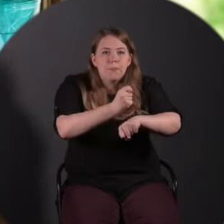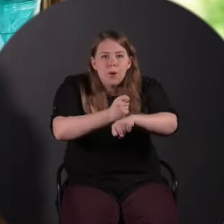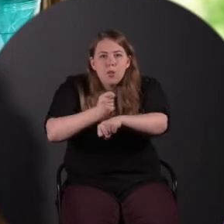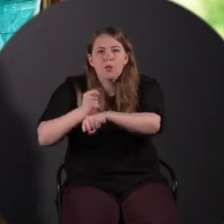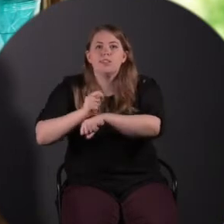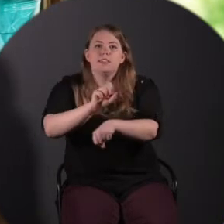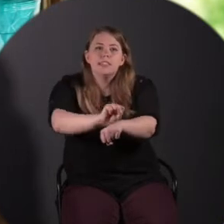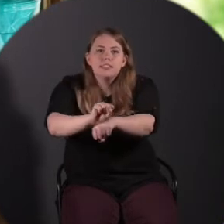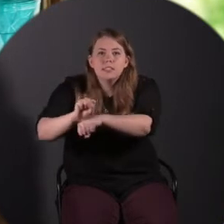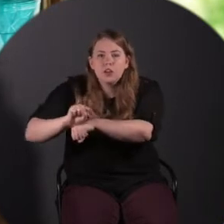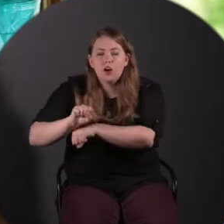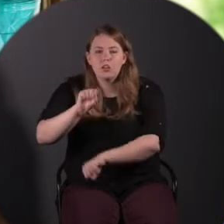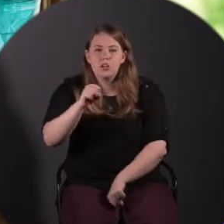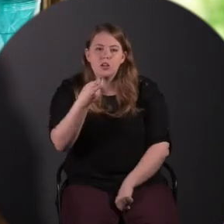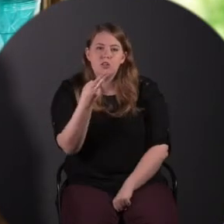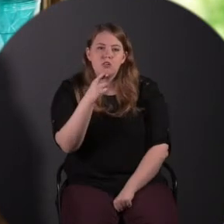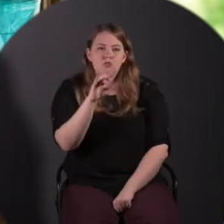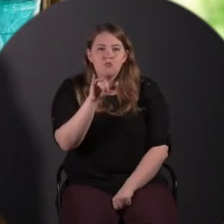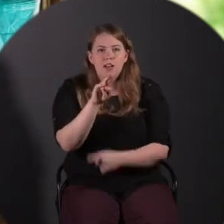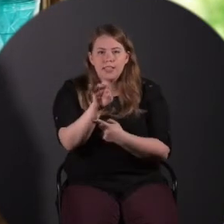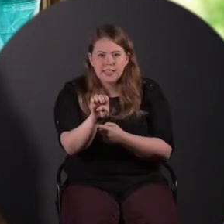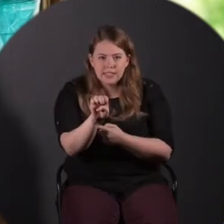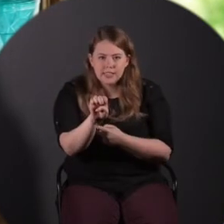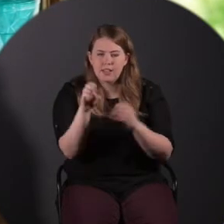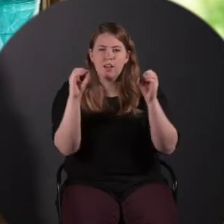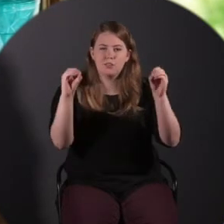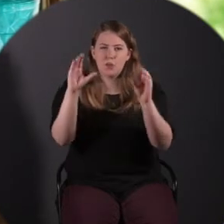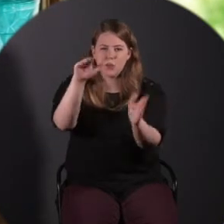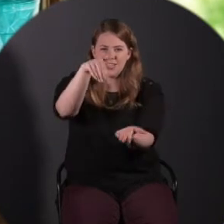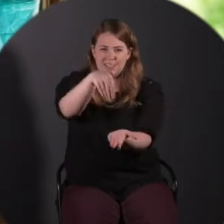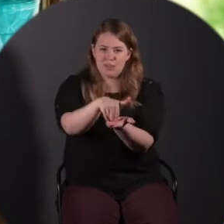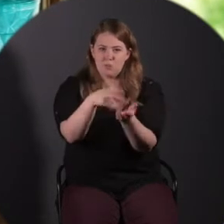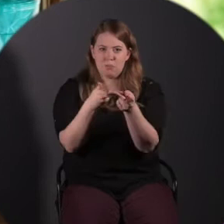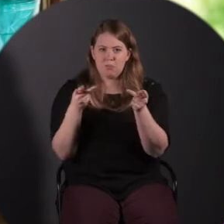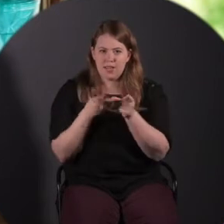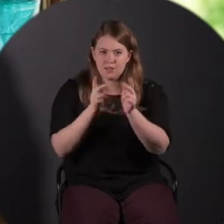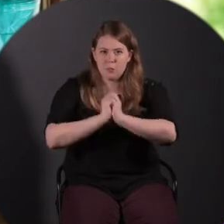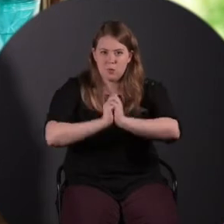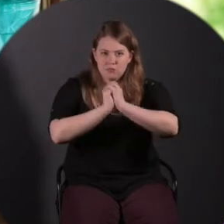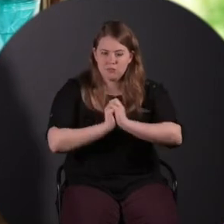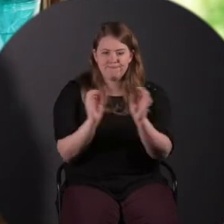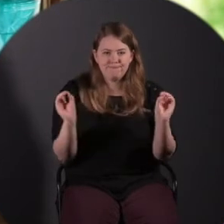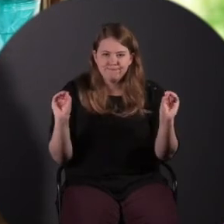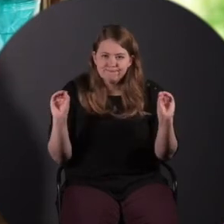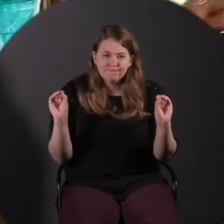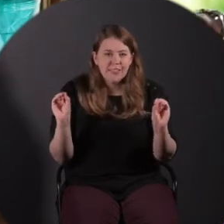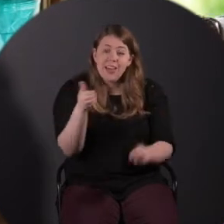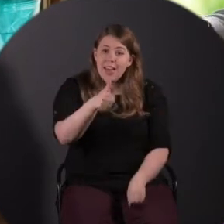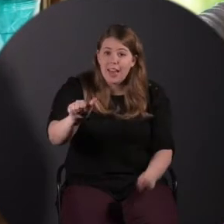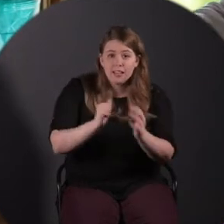without any centralized ritual of worship or practice. About any form of worship was